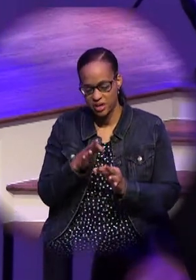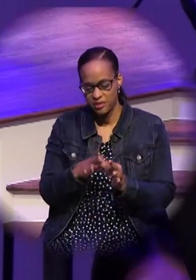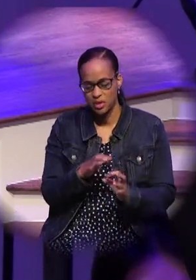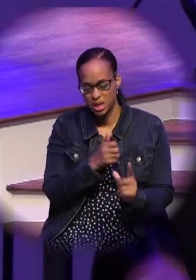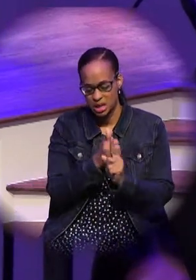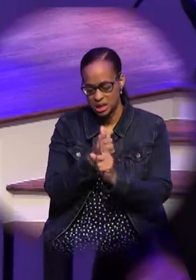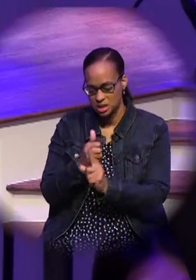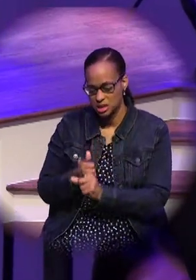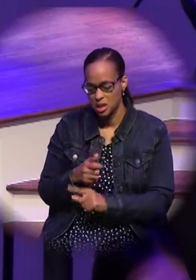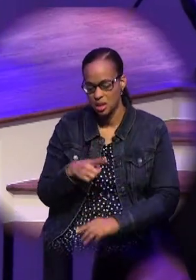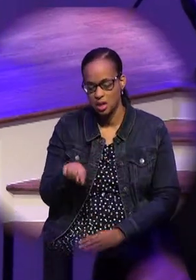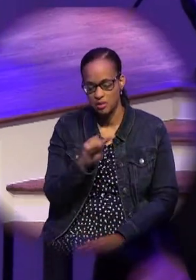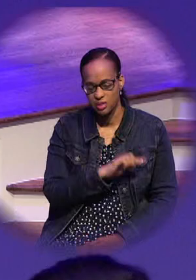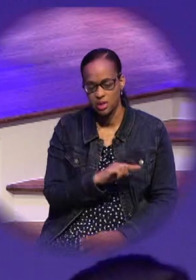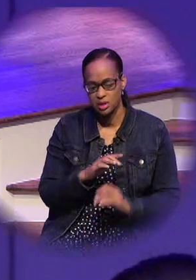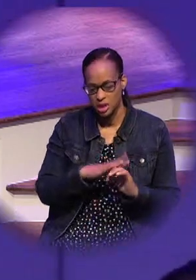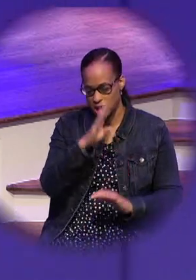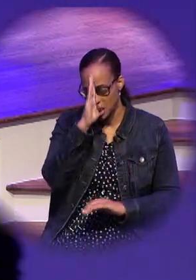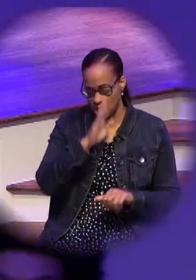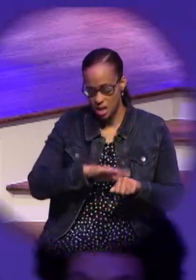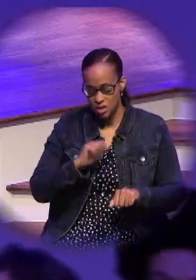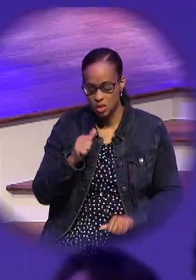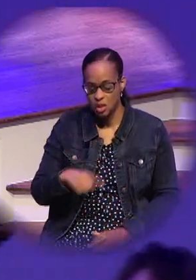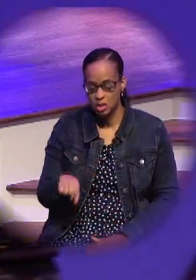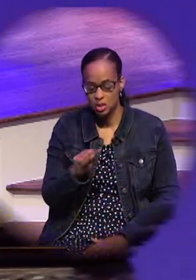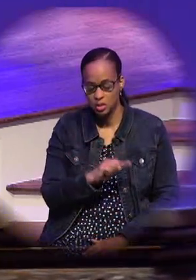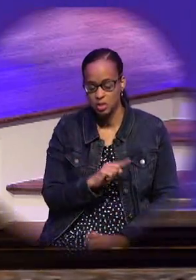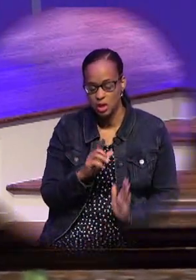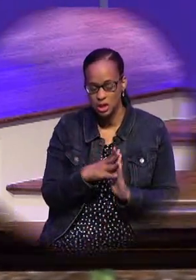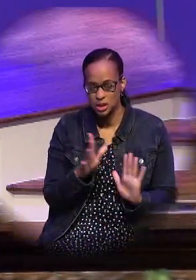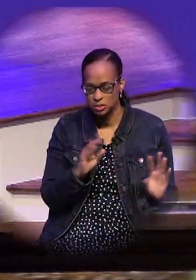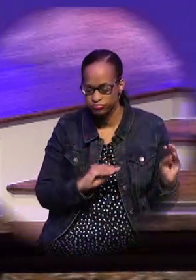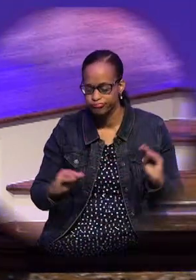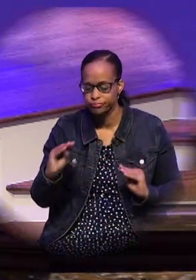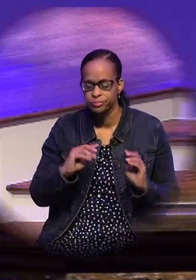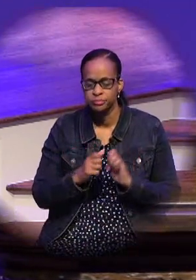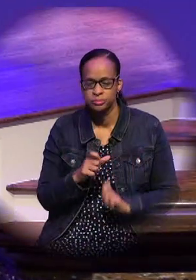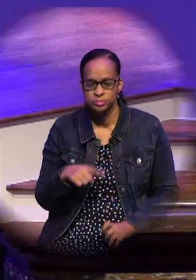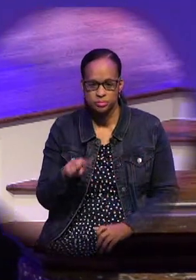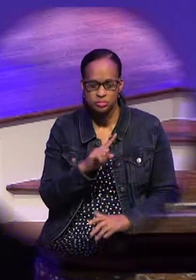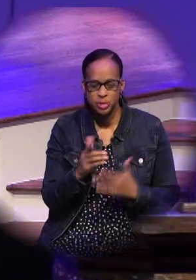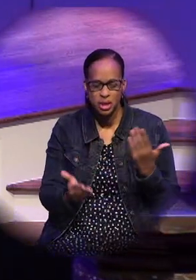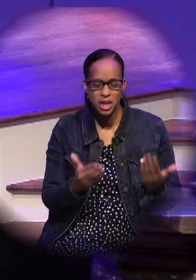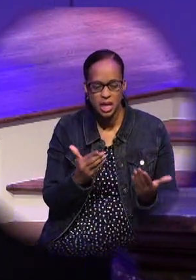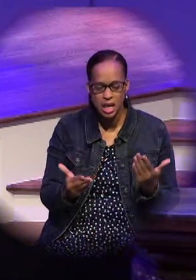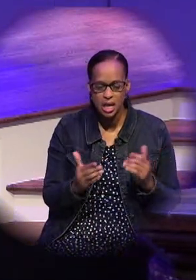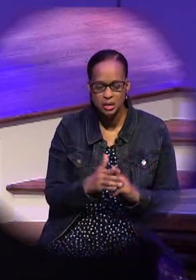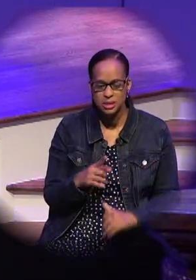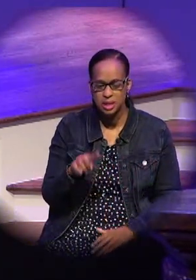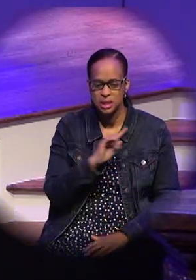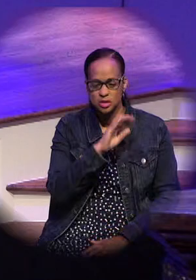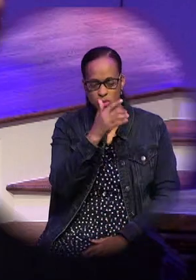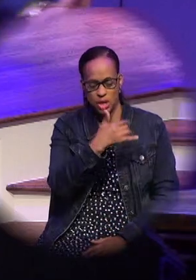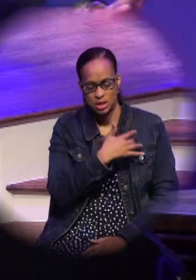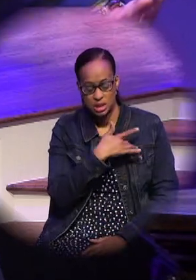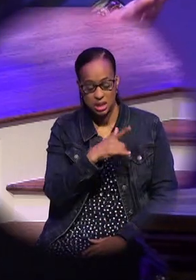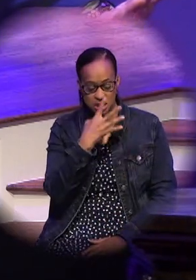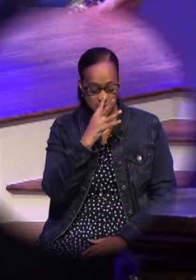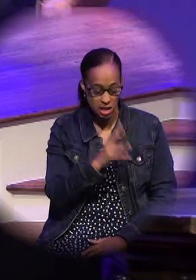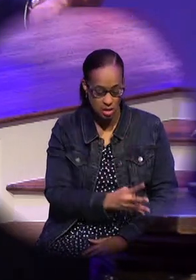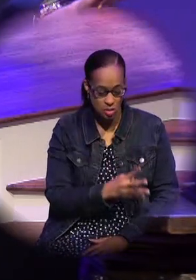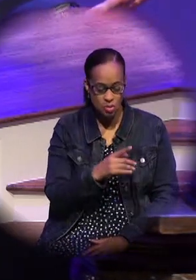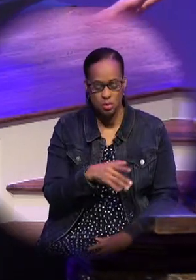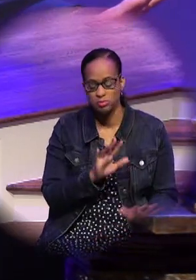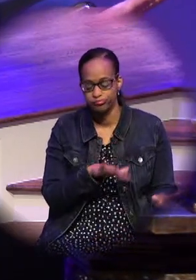an act of prayer to God, calling on God to move so that when God would look down, he would perhaps in his graciousness ignore the